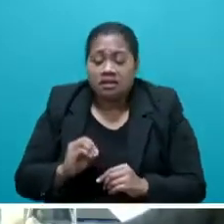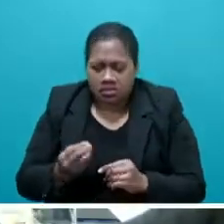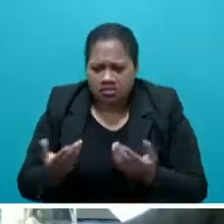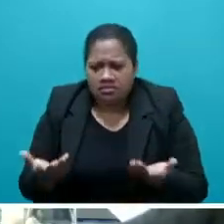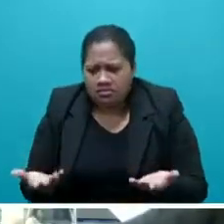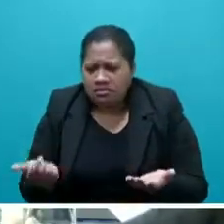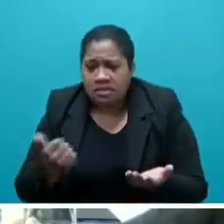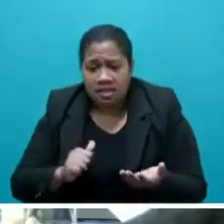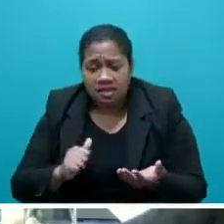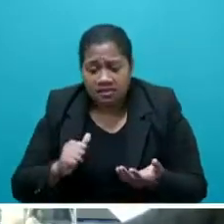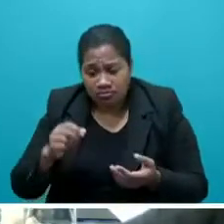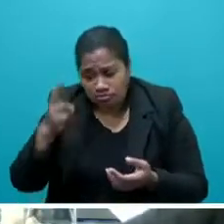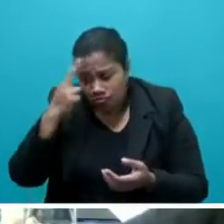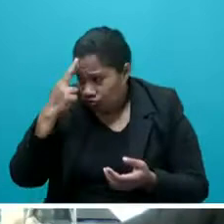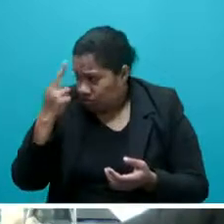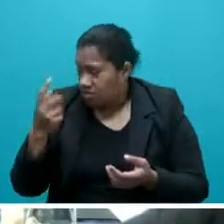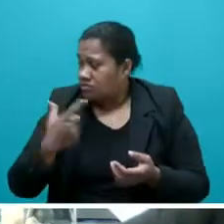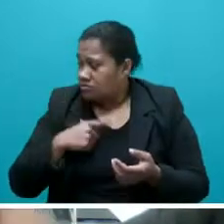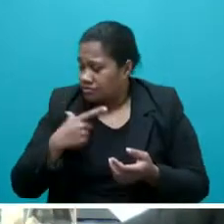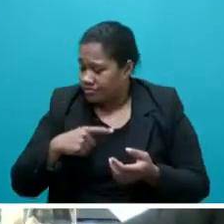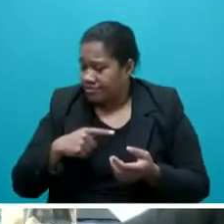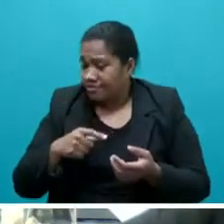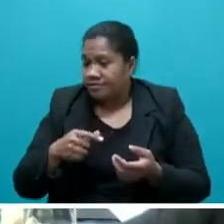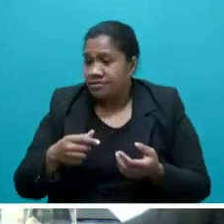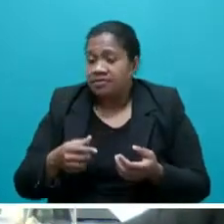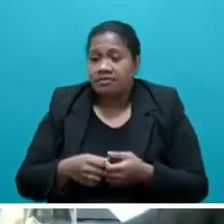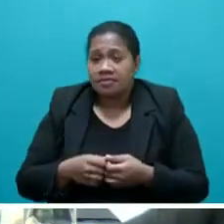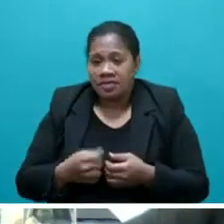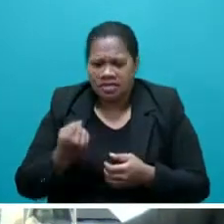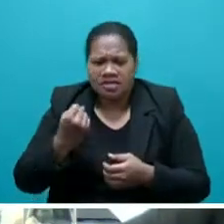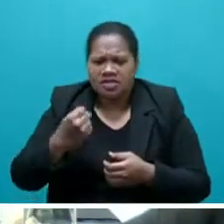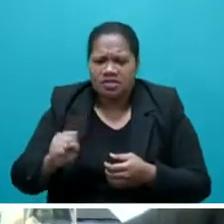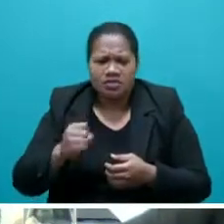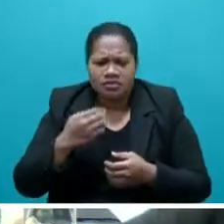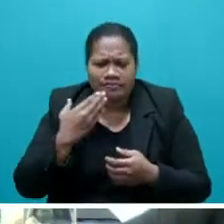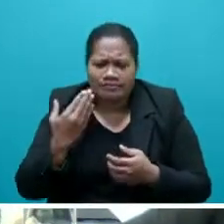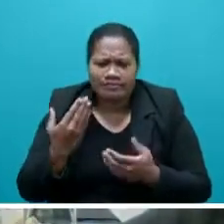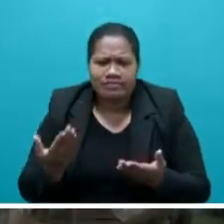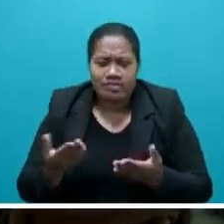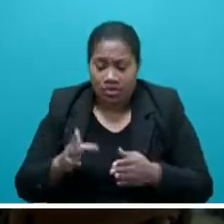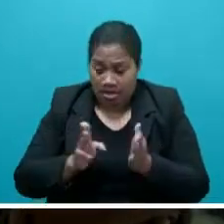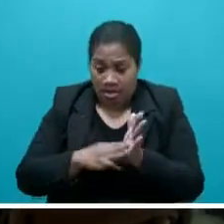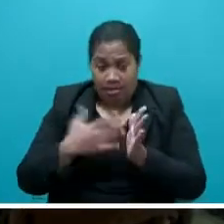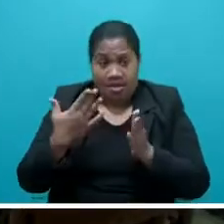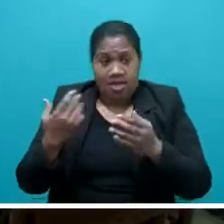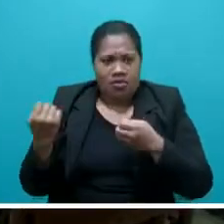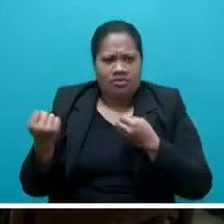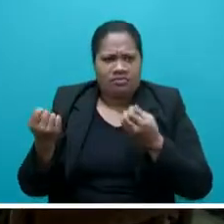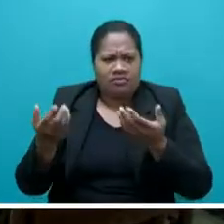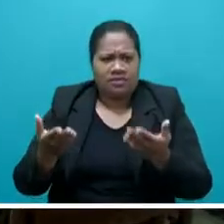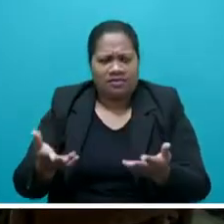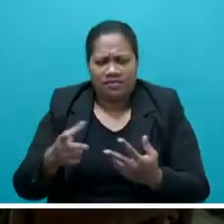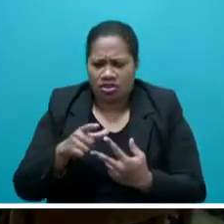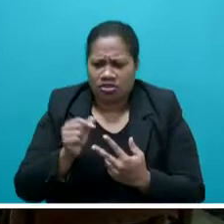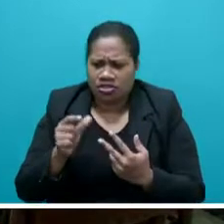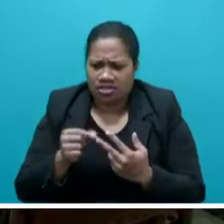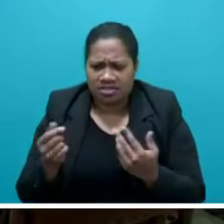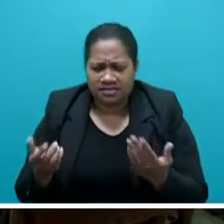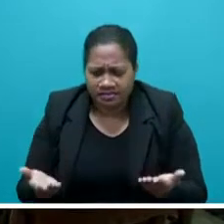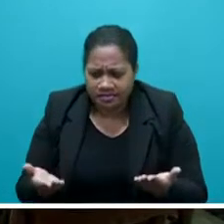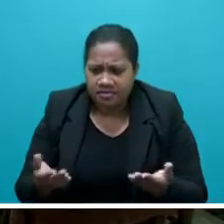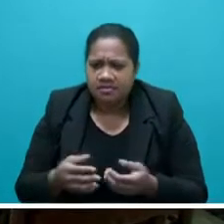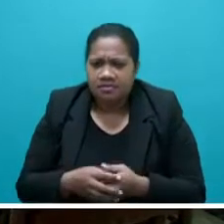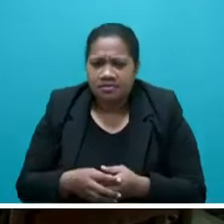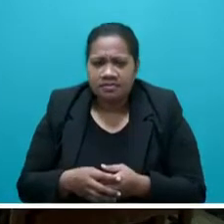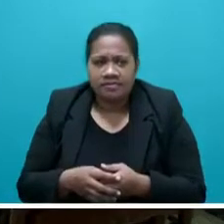to disagree with His Excellency the President, they have at no stage since Monday given a viable alternative, Mr. Speaker, sir. They have not given